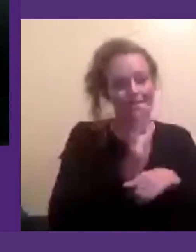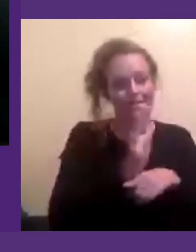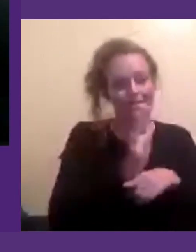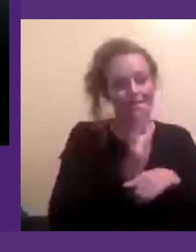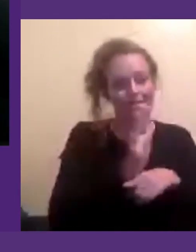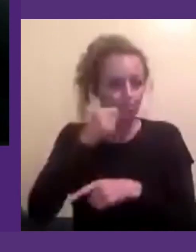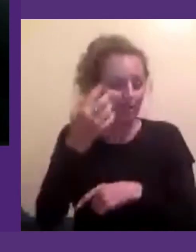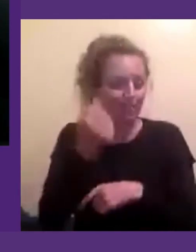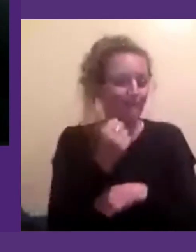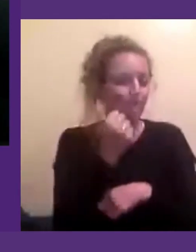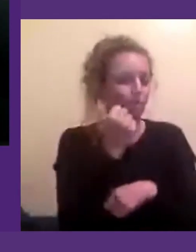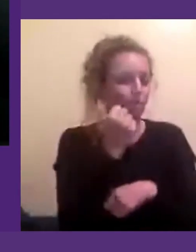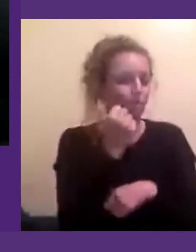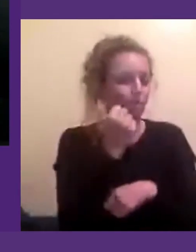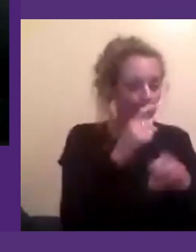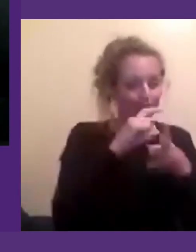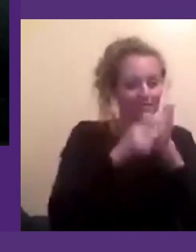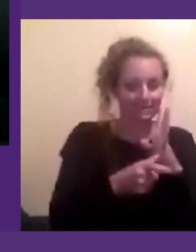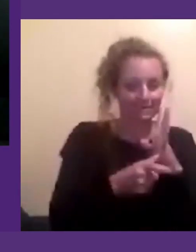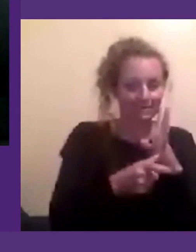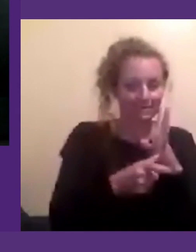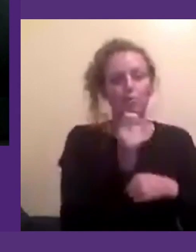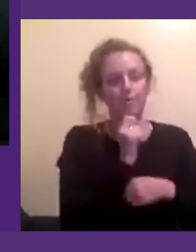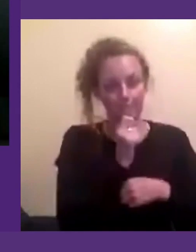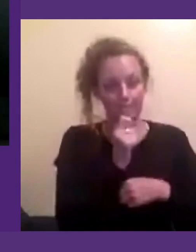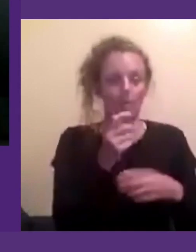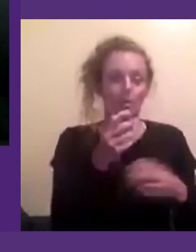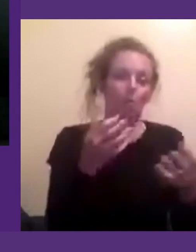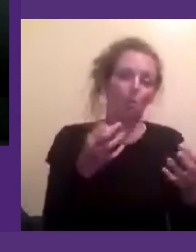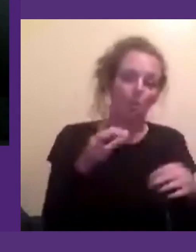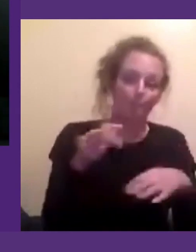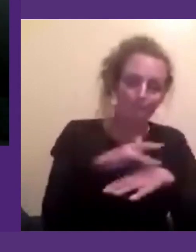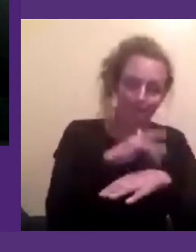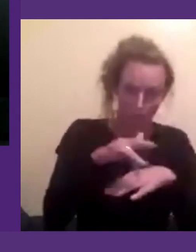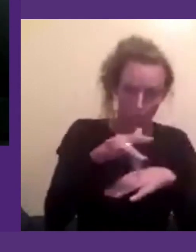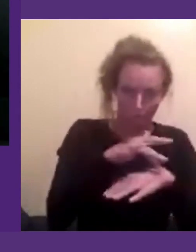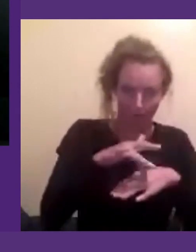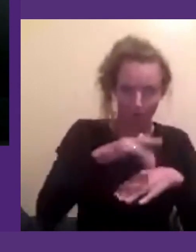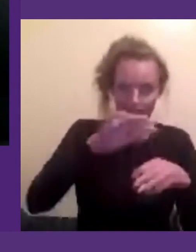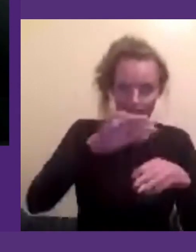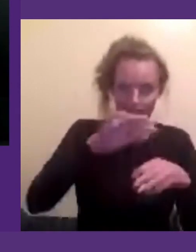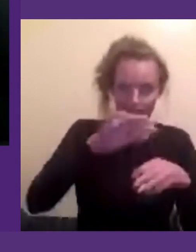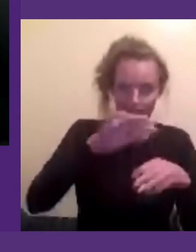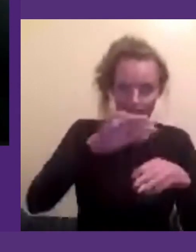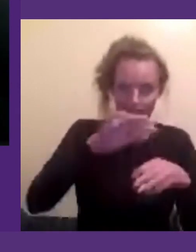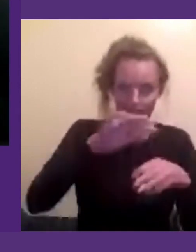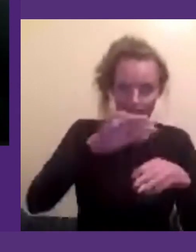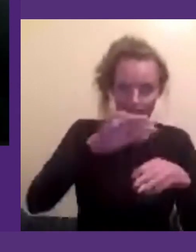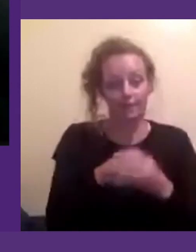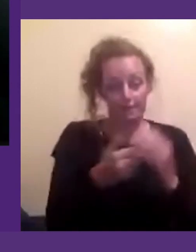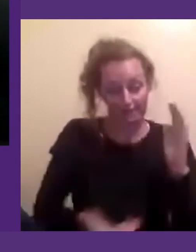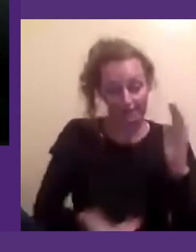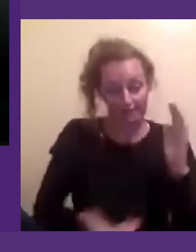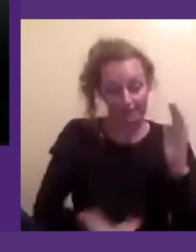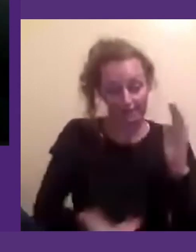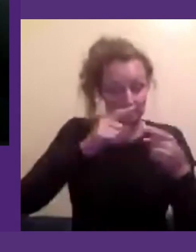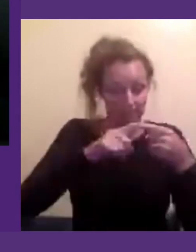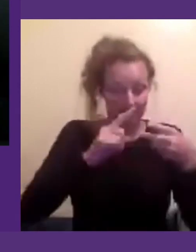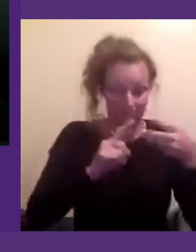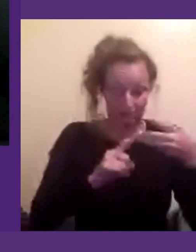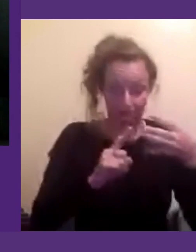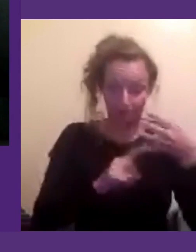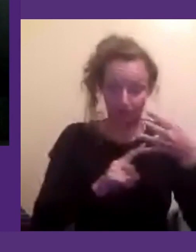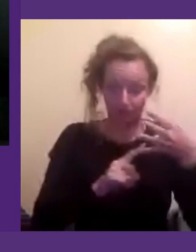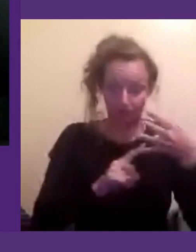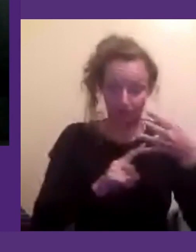one. By having these commitments, we then, as I said before, are holding ourselves accountable to creating content which is authentic to the